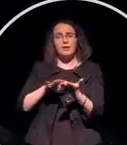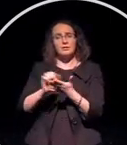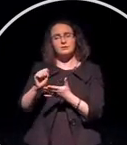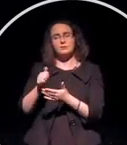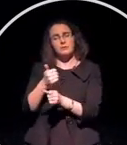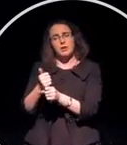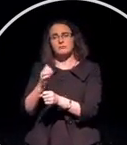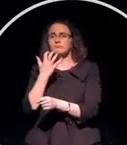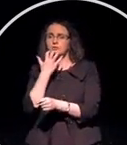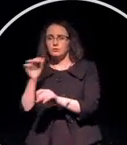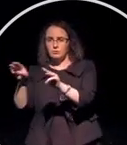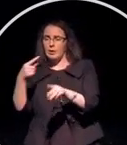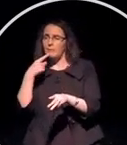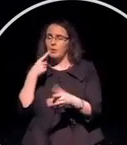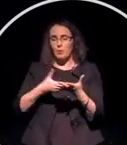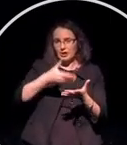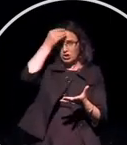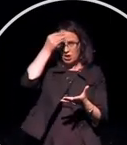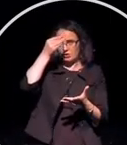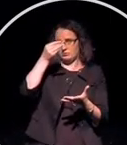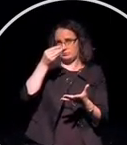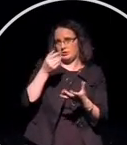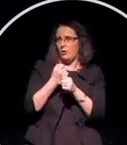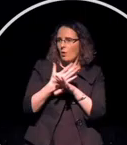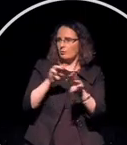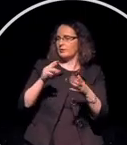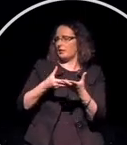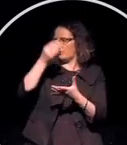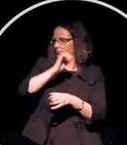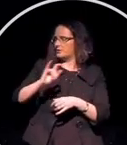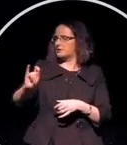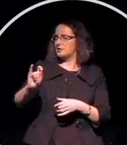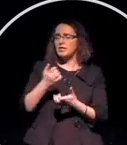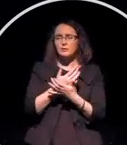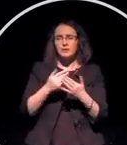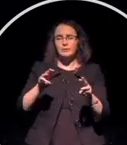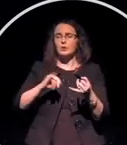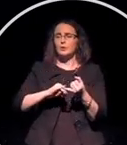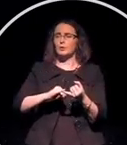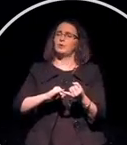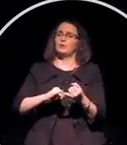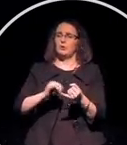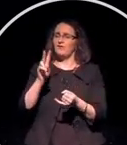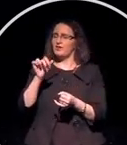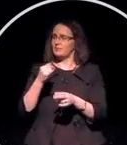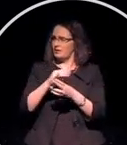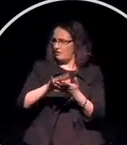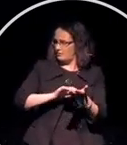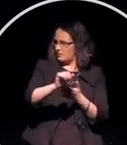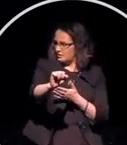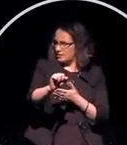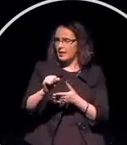its lessons are universal. So many Holocaust victims were betrayed by